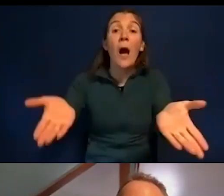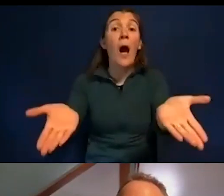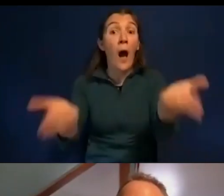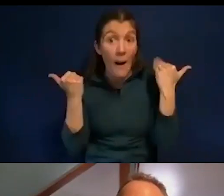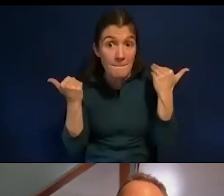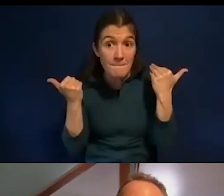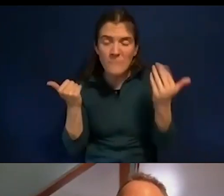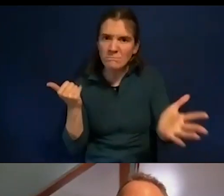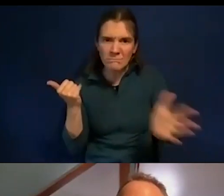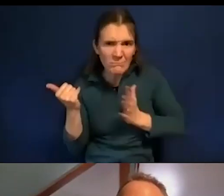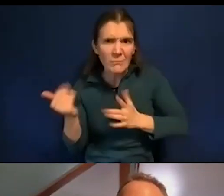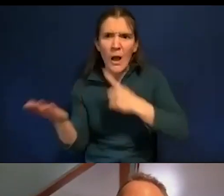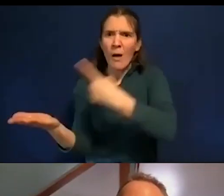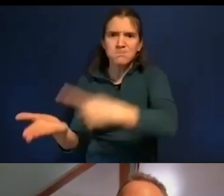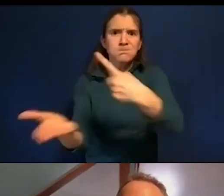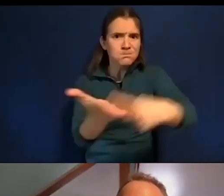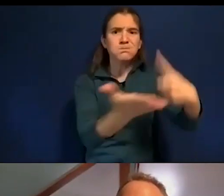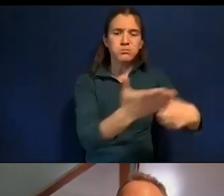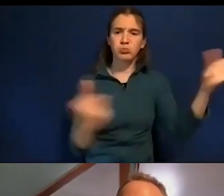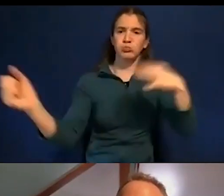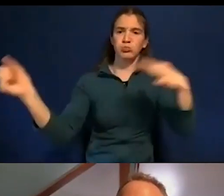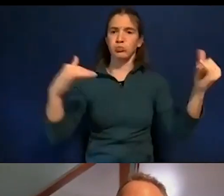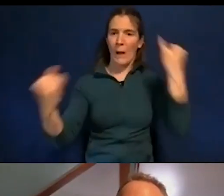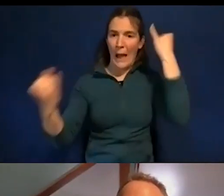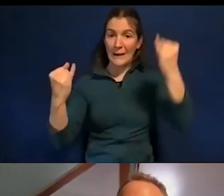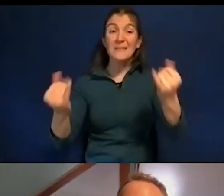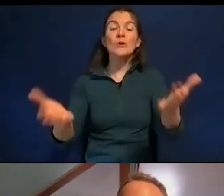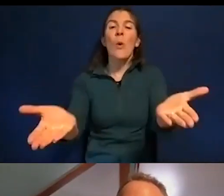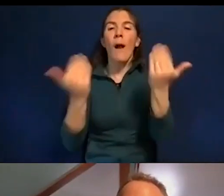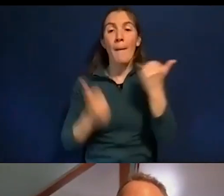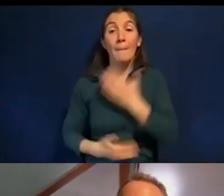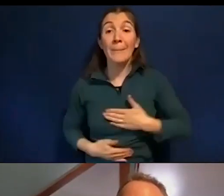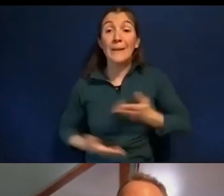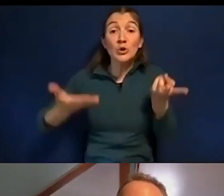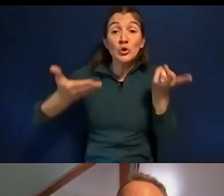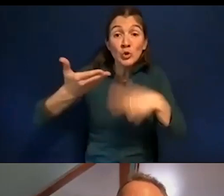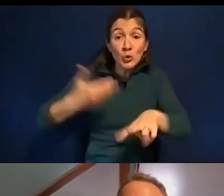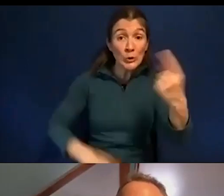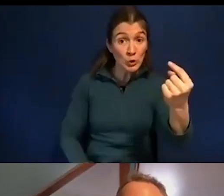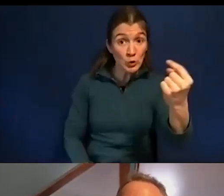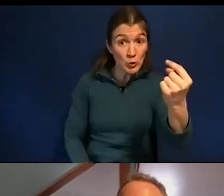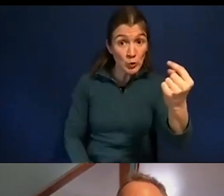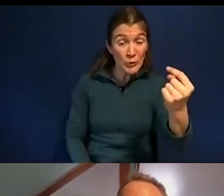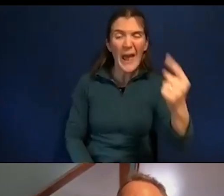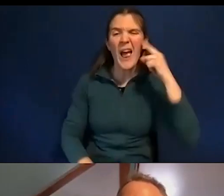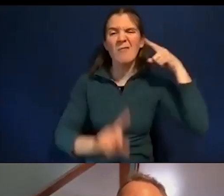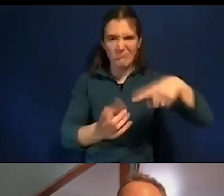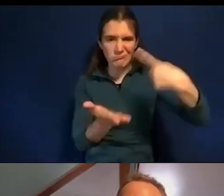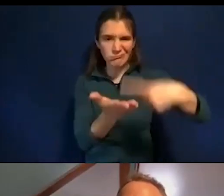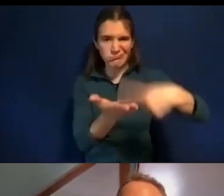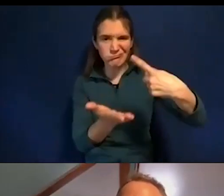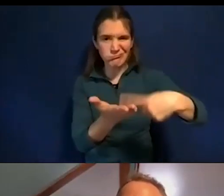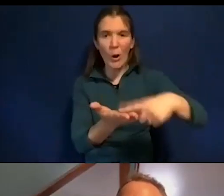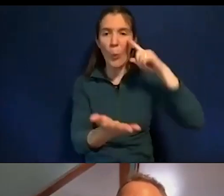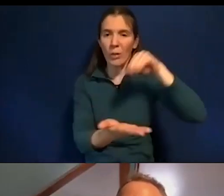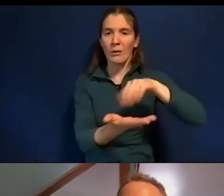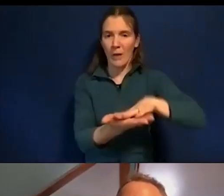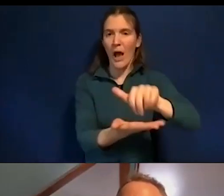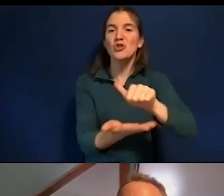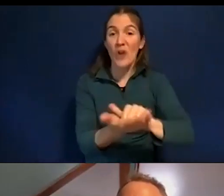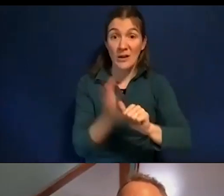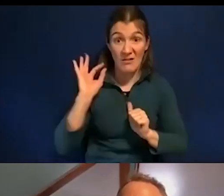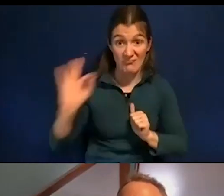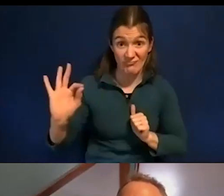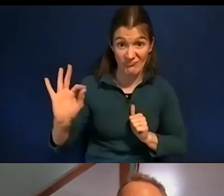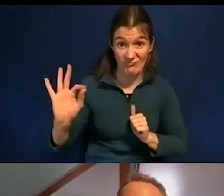June meeting, so that everyone can attend who wants to speak on it, on the properly warned item.